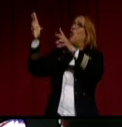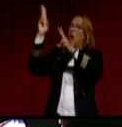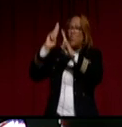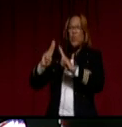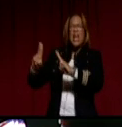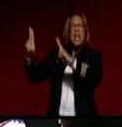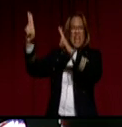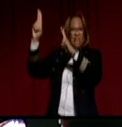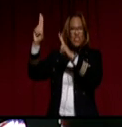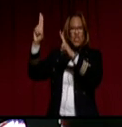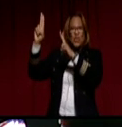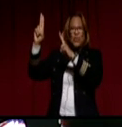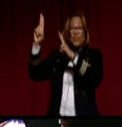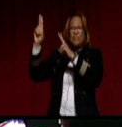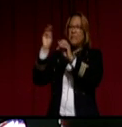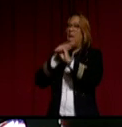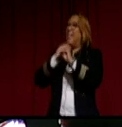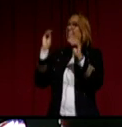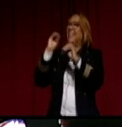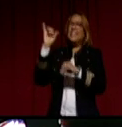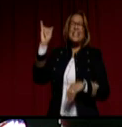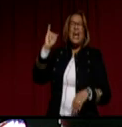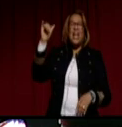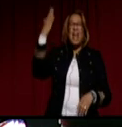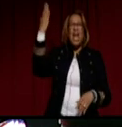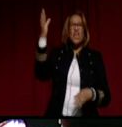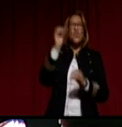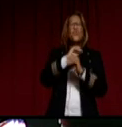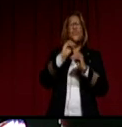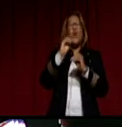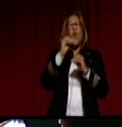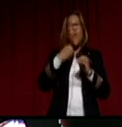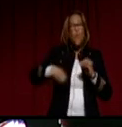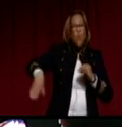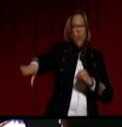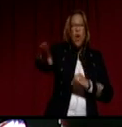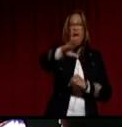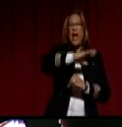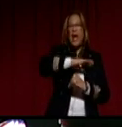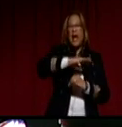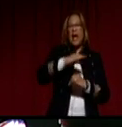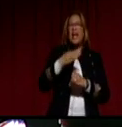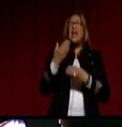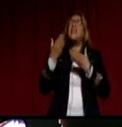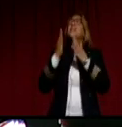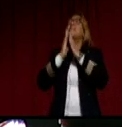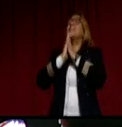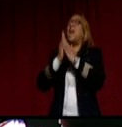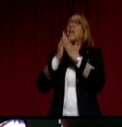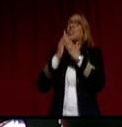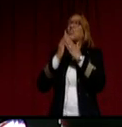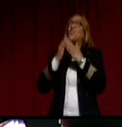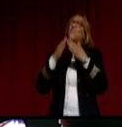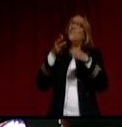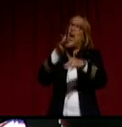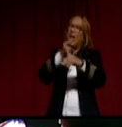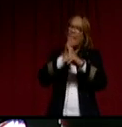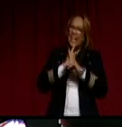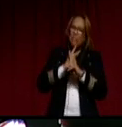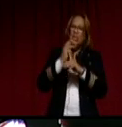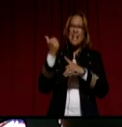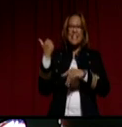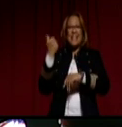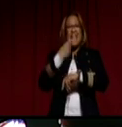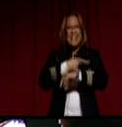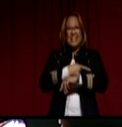you, to tell you that there's none like you anywhere. We thank you, God, for sparing us another day. We pray for